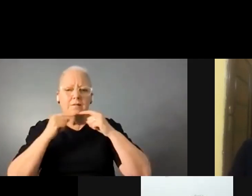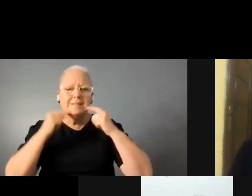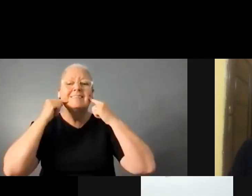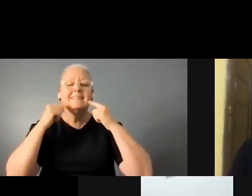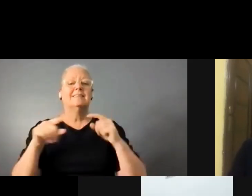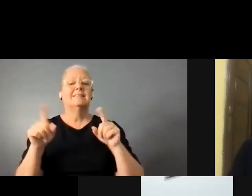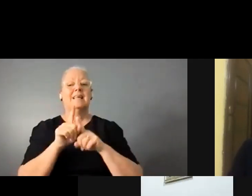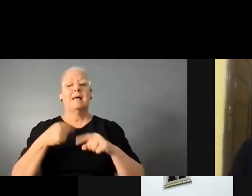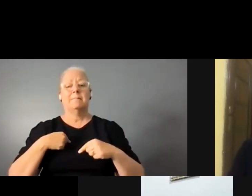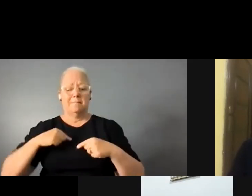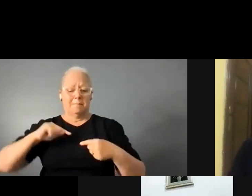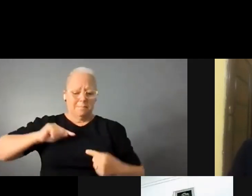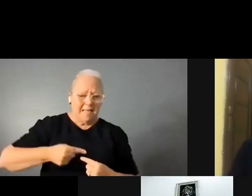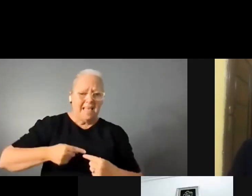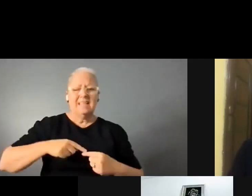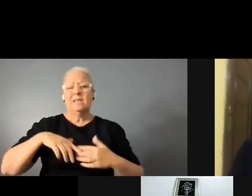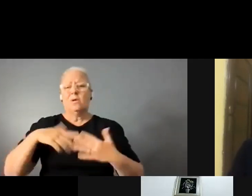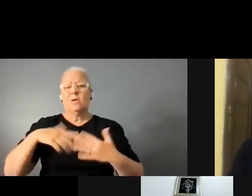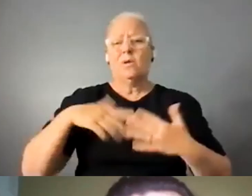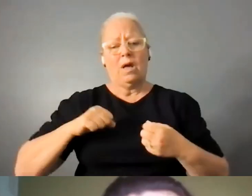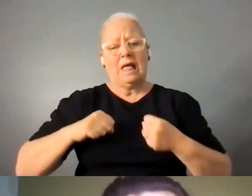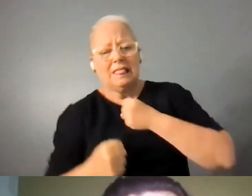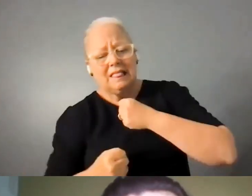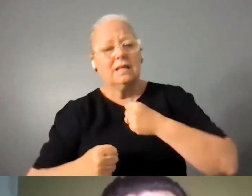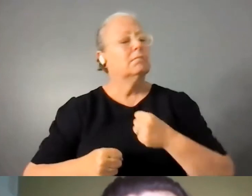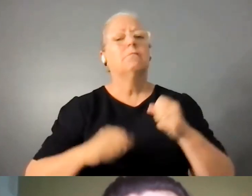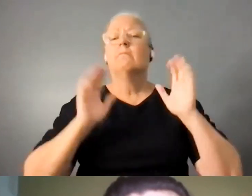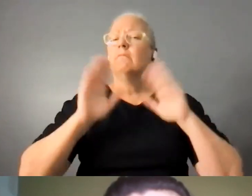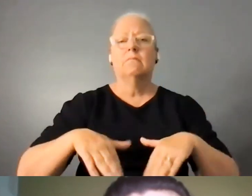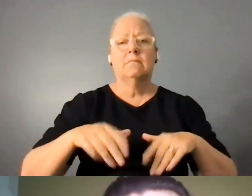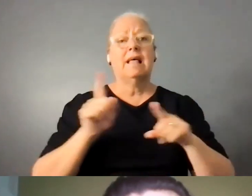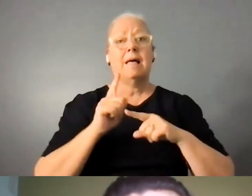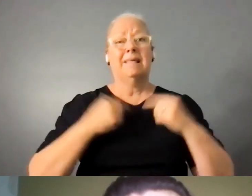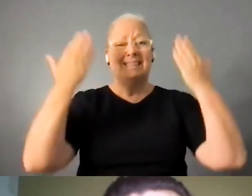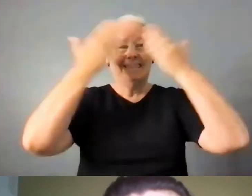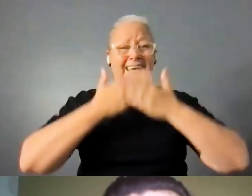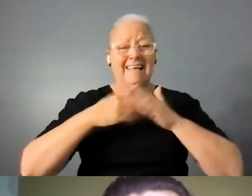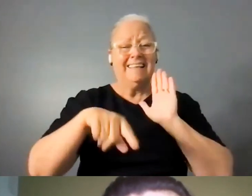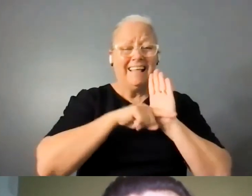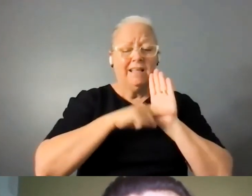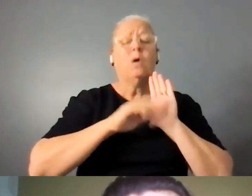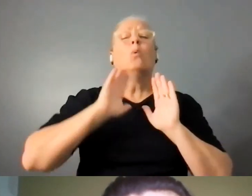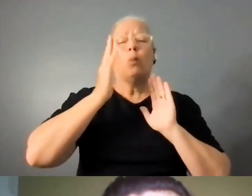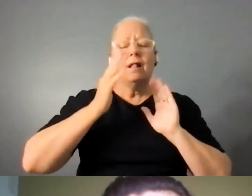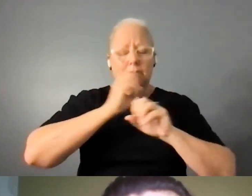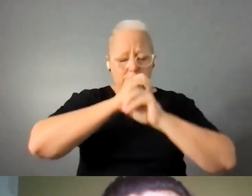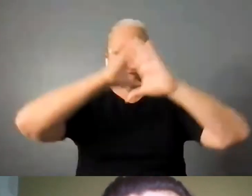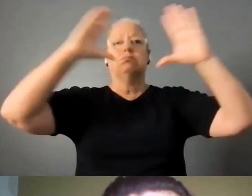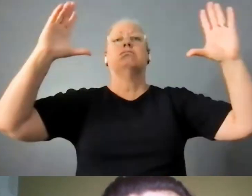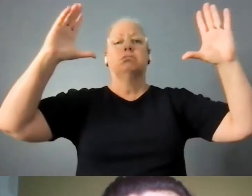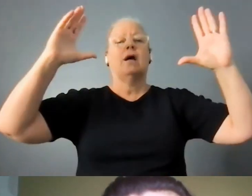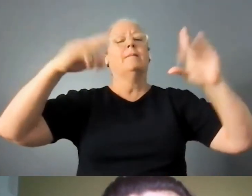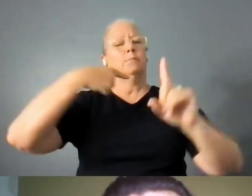pain, because there will always be a light after darkness. Thank you. Now it's time to go on to our break.